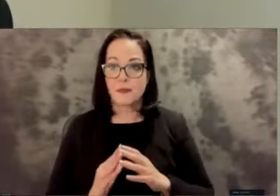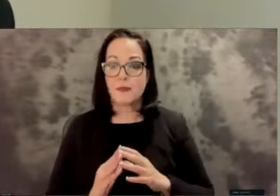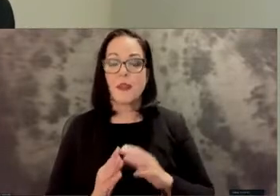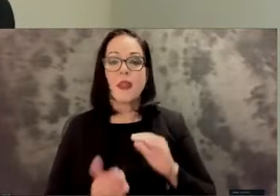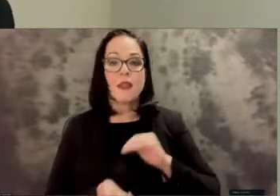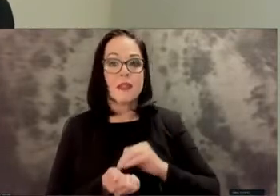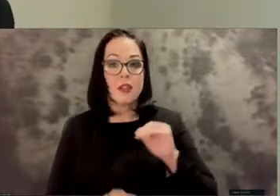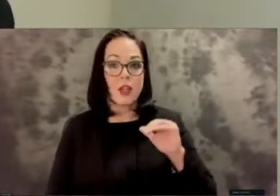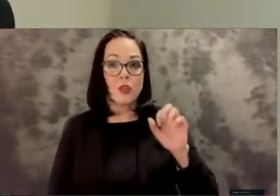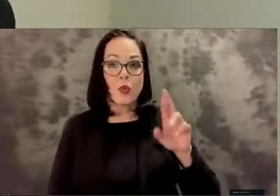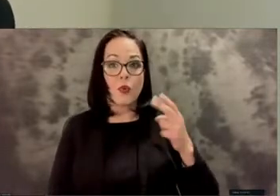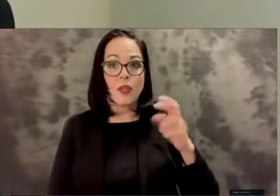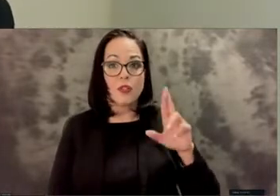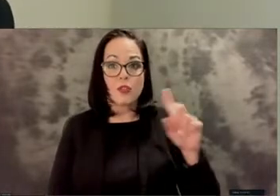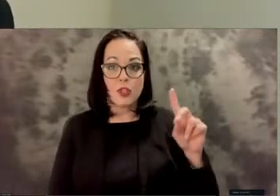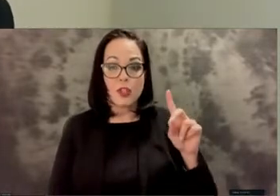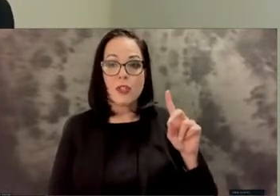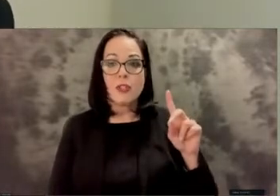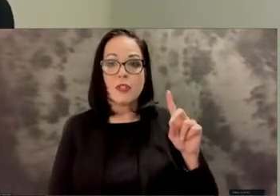Dr. Richard Cho.